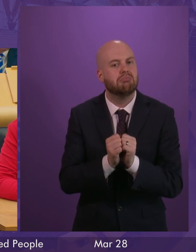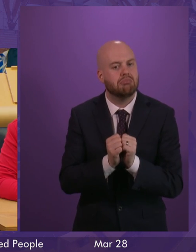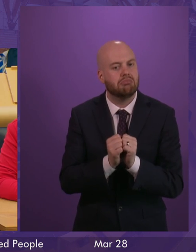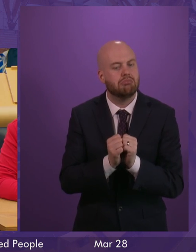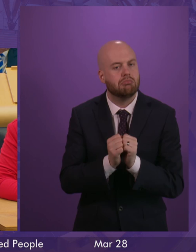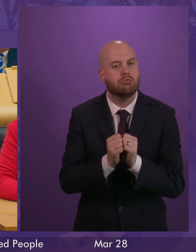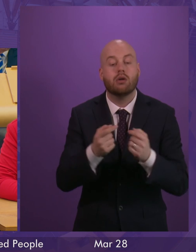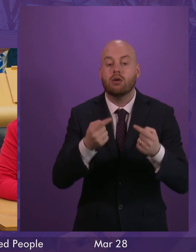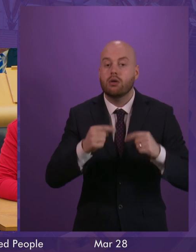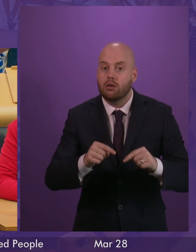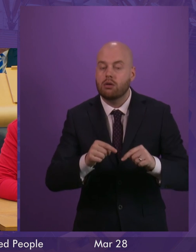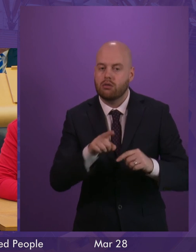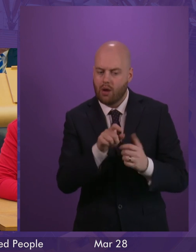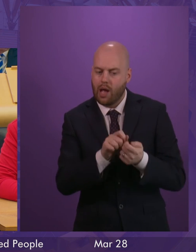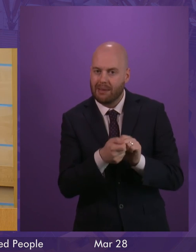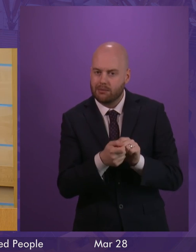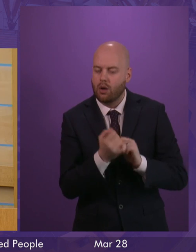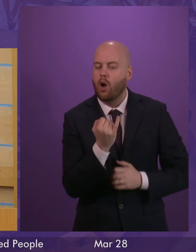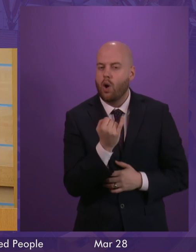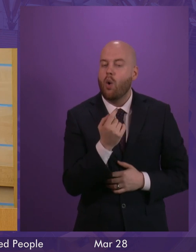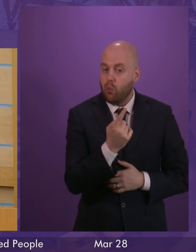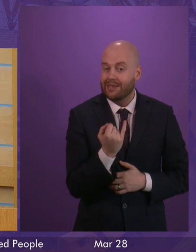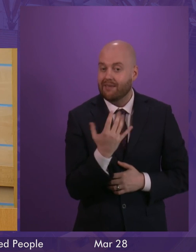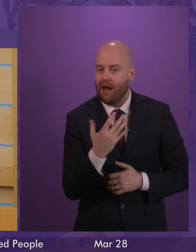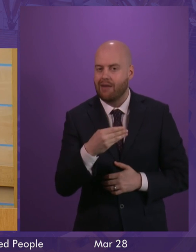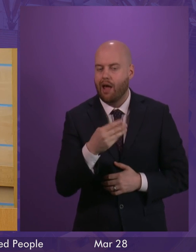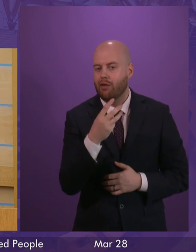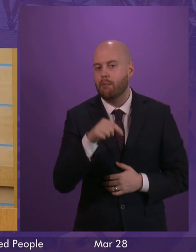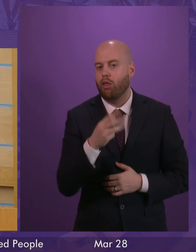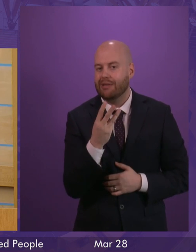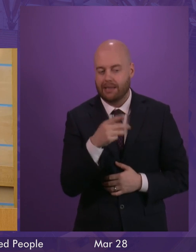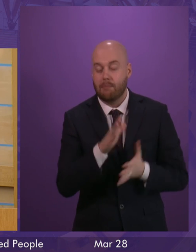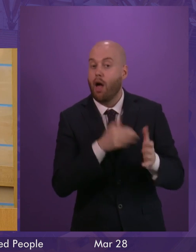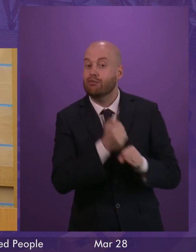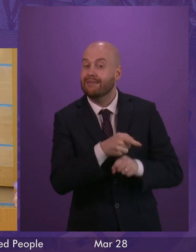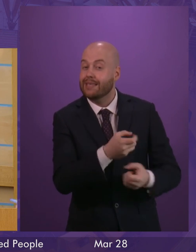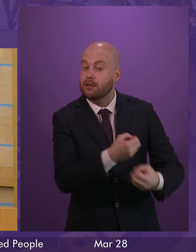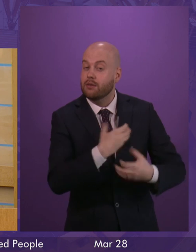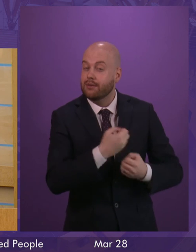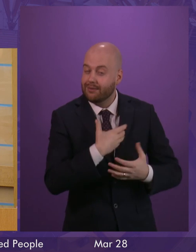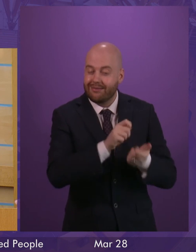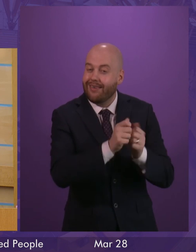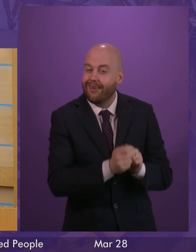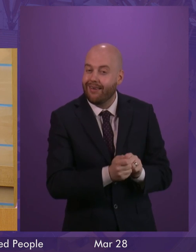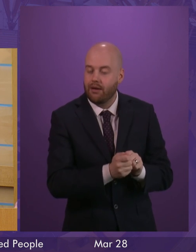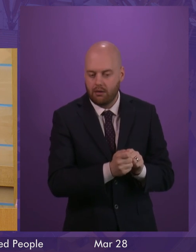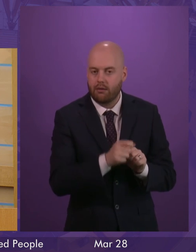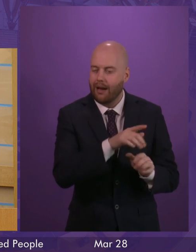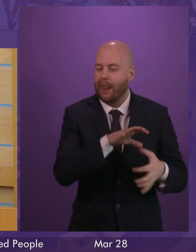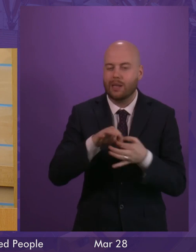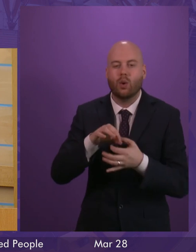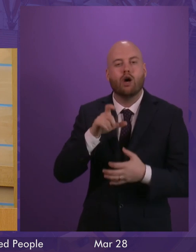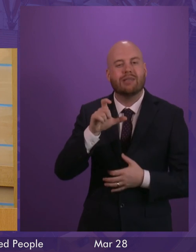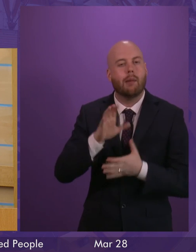The next question is that amendment 16593.3 in the name of Mark Griffin, which seeks to amend the motion in the name of Christina